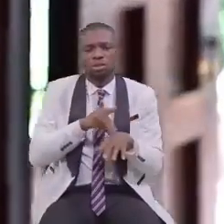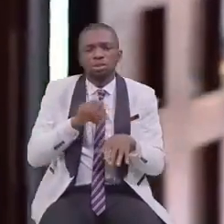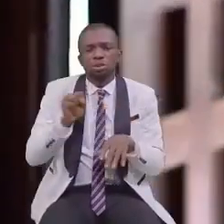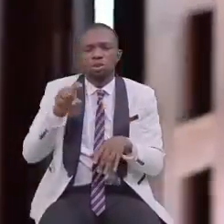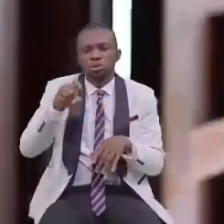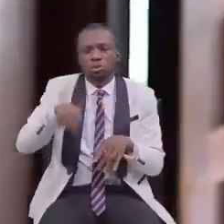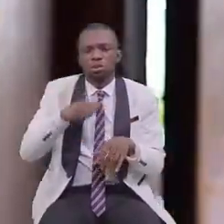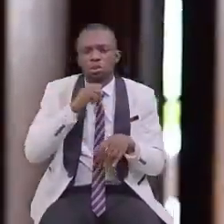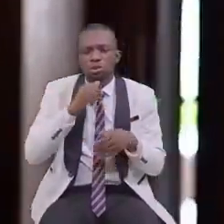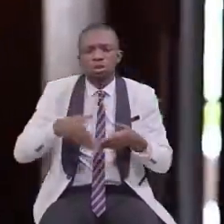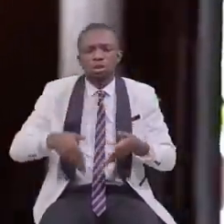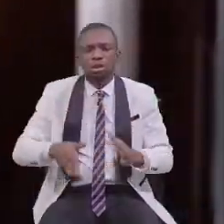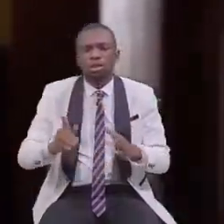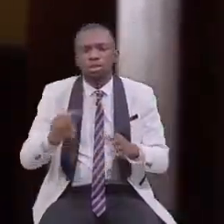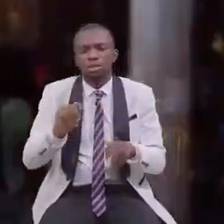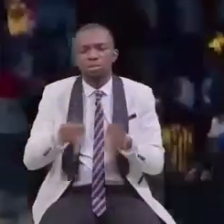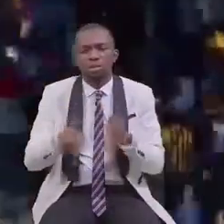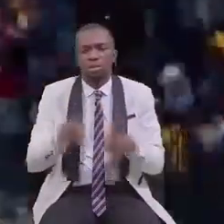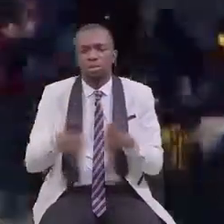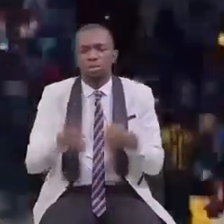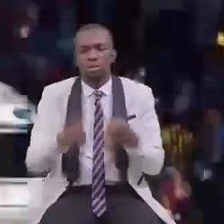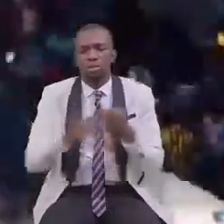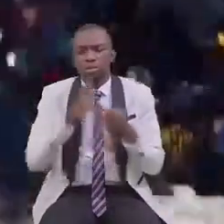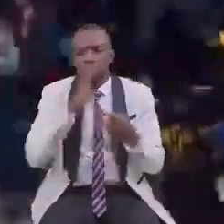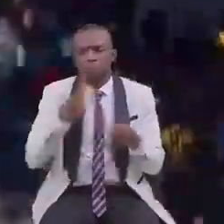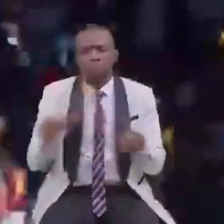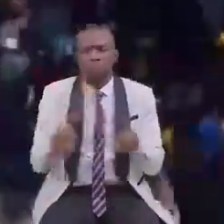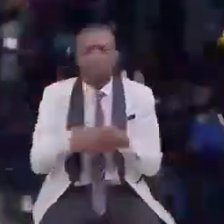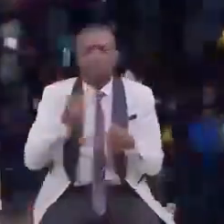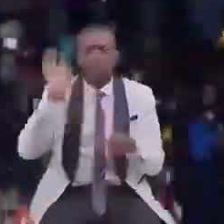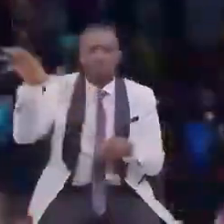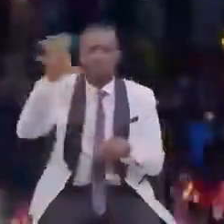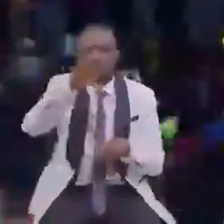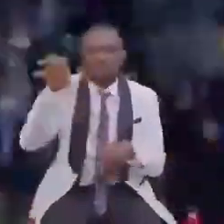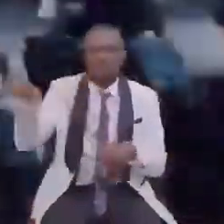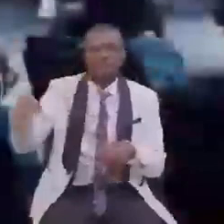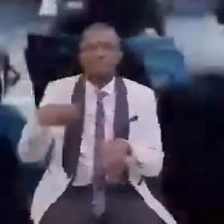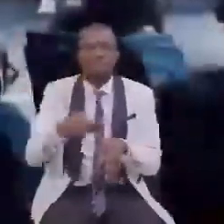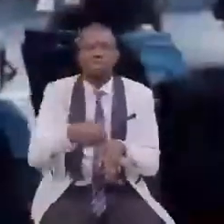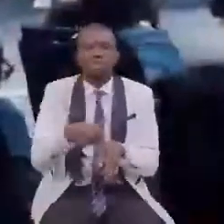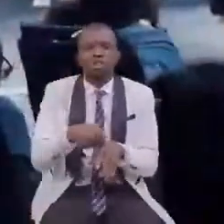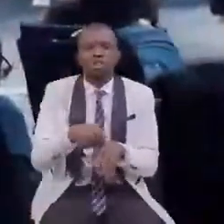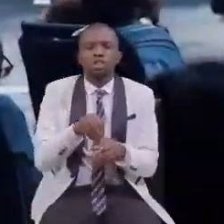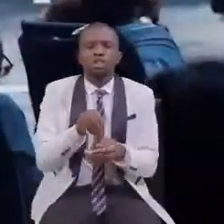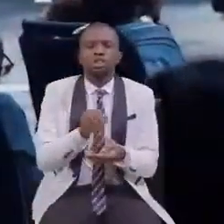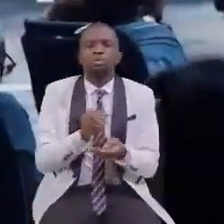the people to be like scattered sheep with no shepherd.